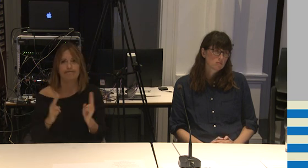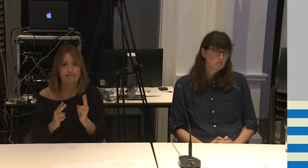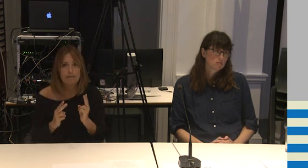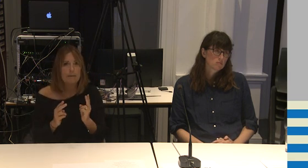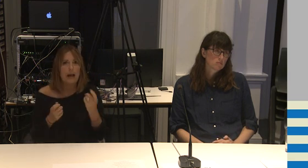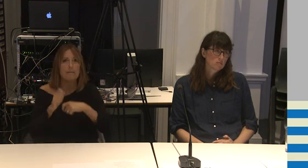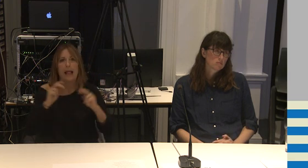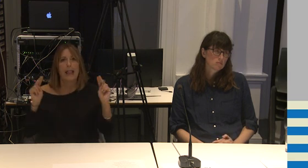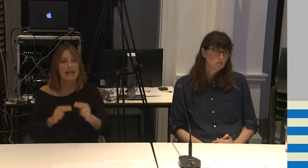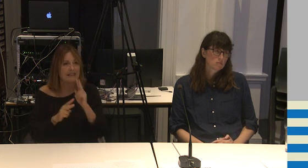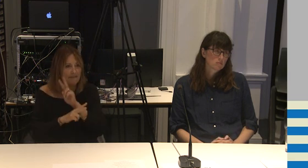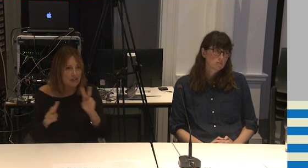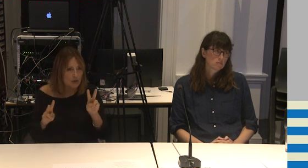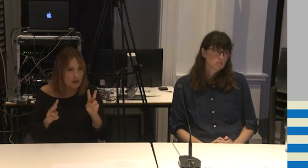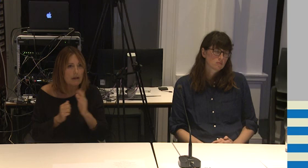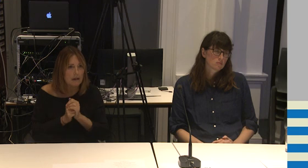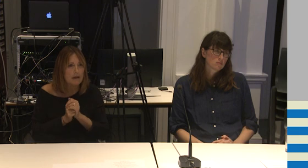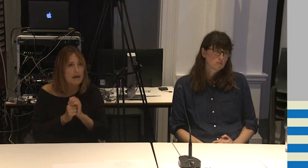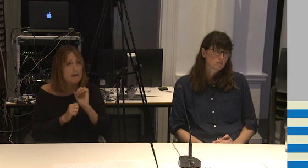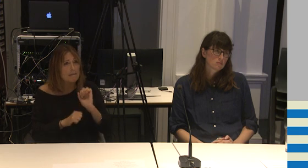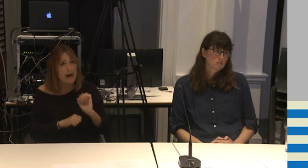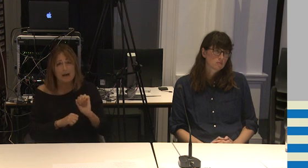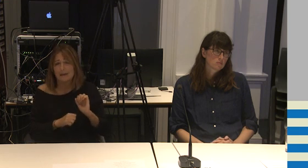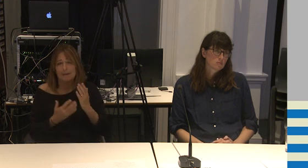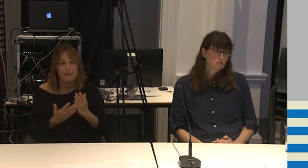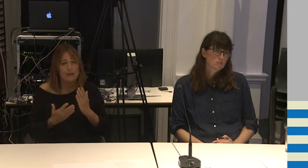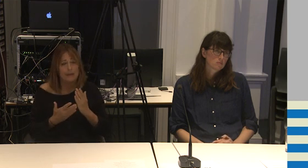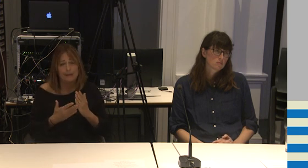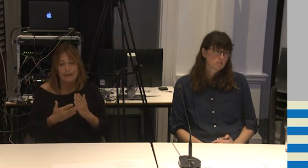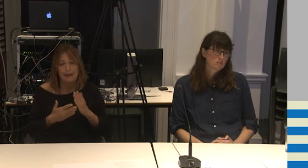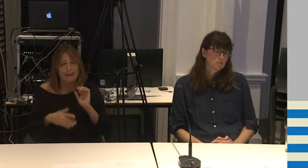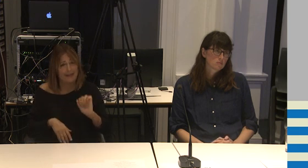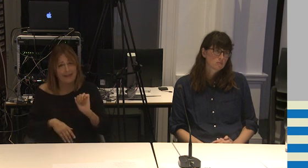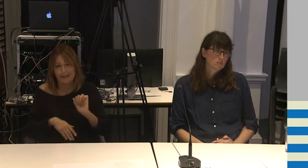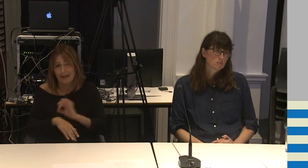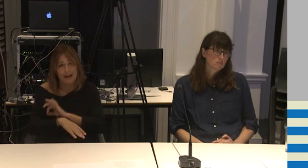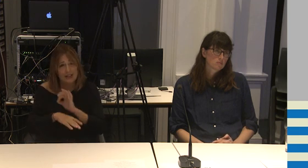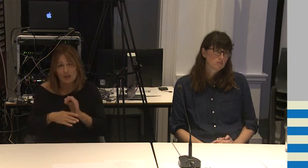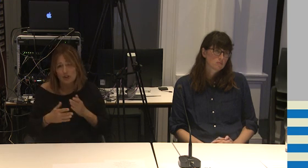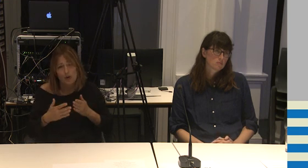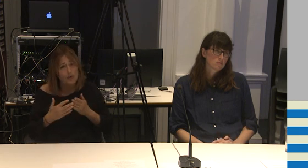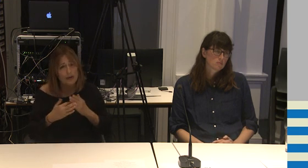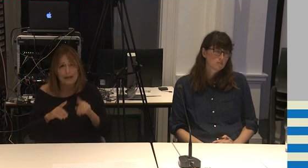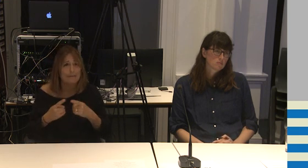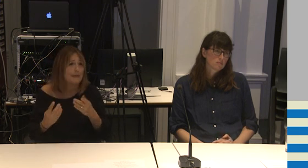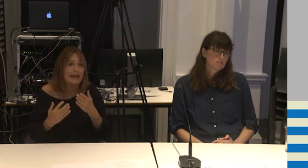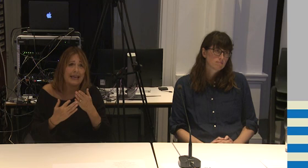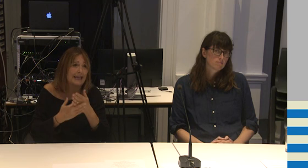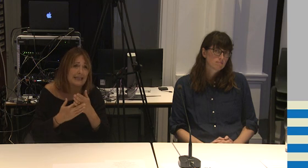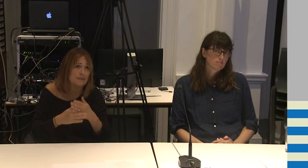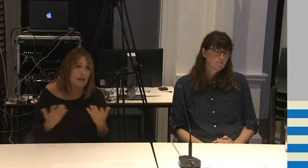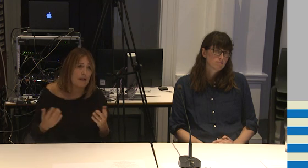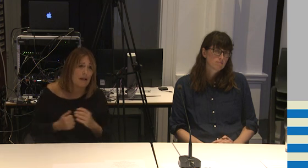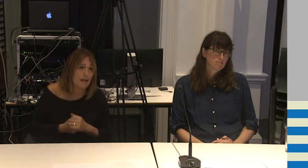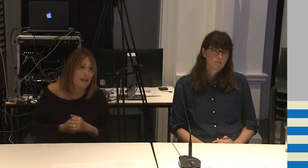own. But whilst the profession is so inaccessible, it's going to be really hard to do that. Yeah, that's my